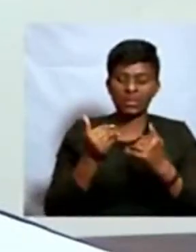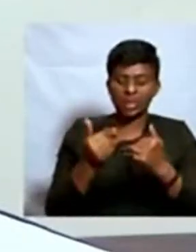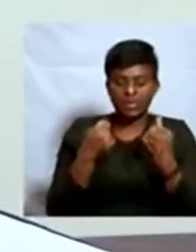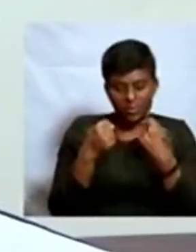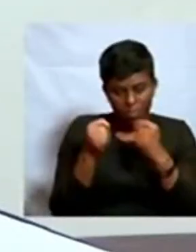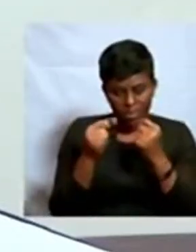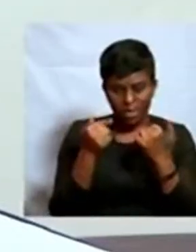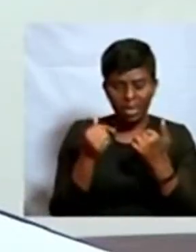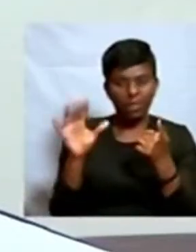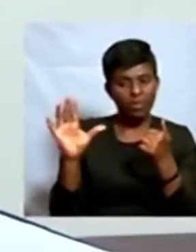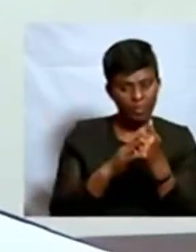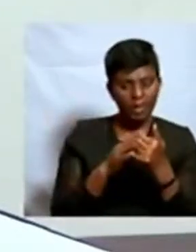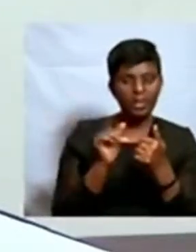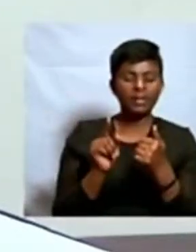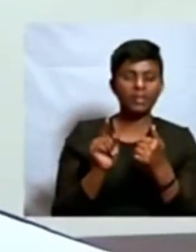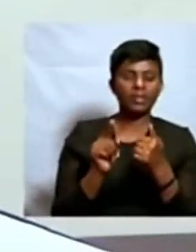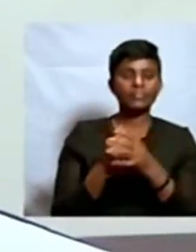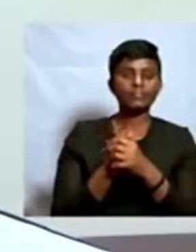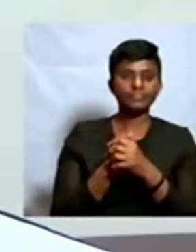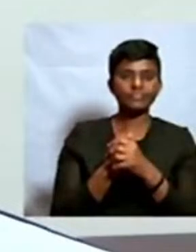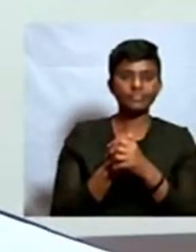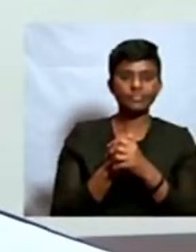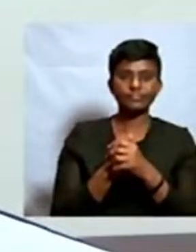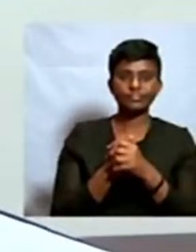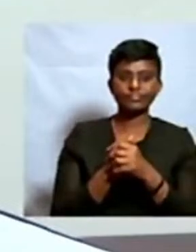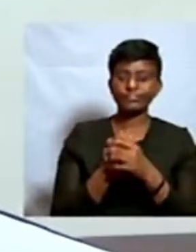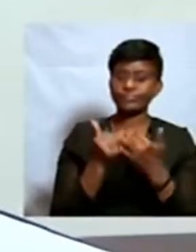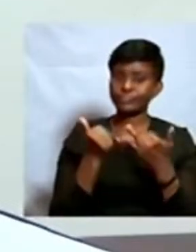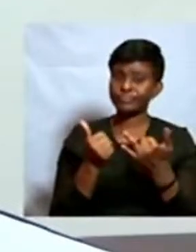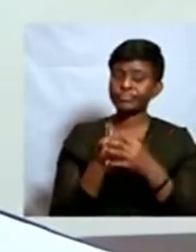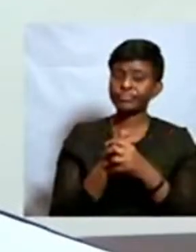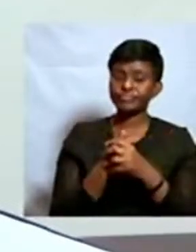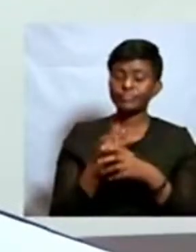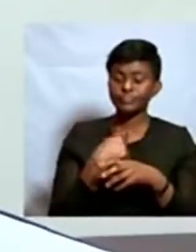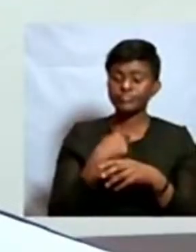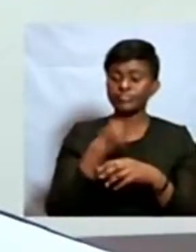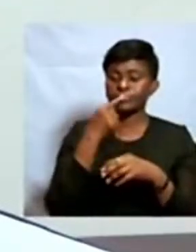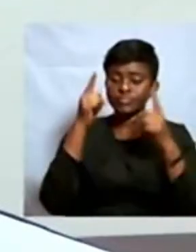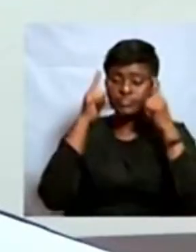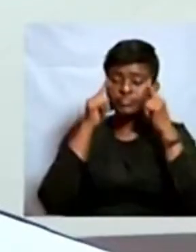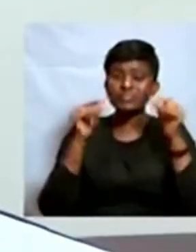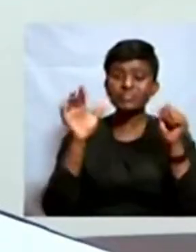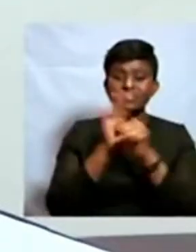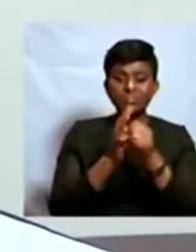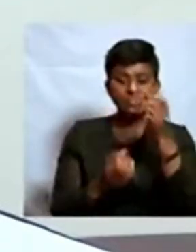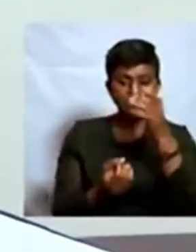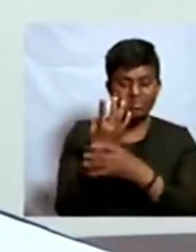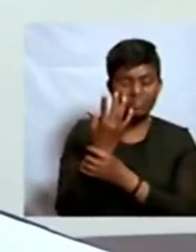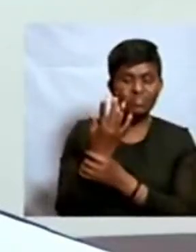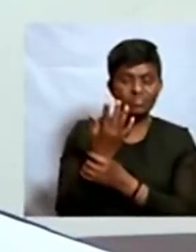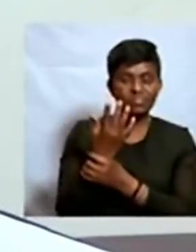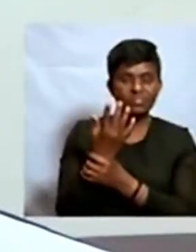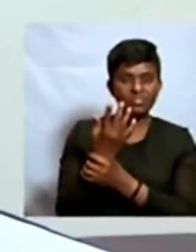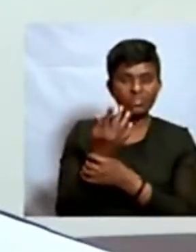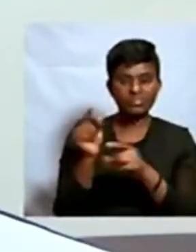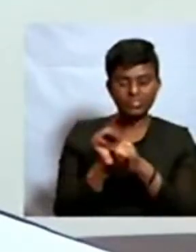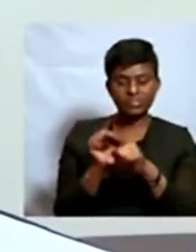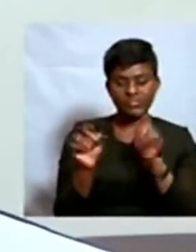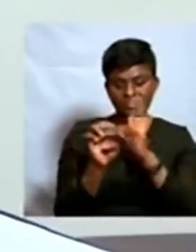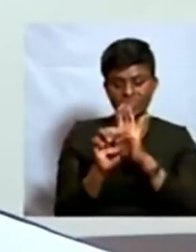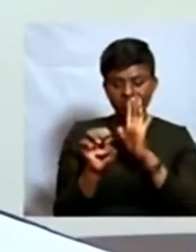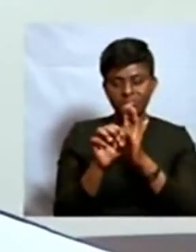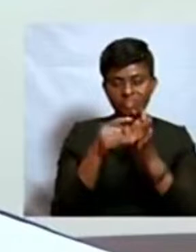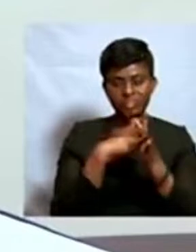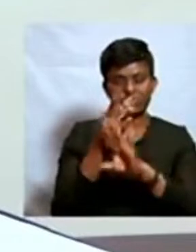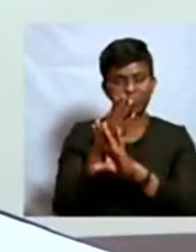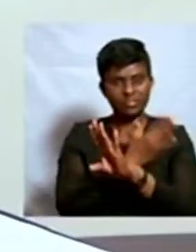trying to get that back. So I said careful growth because, like I indicated